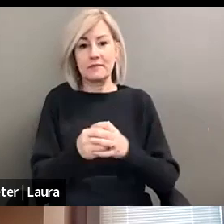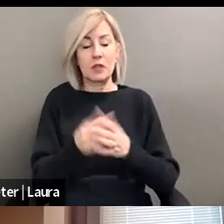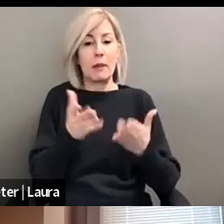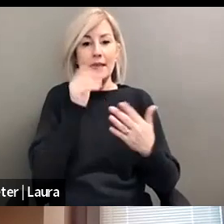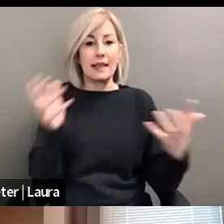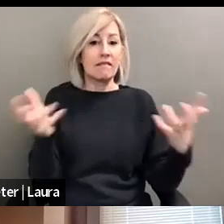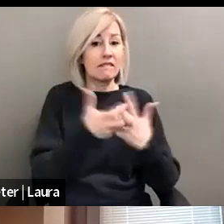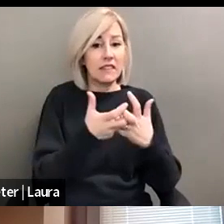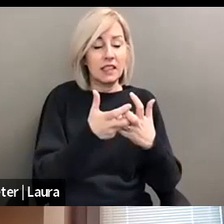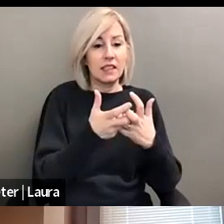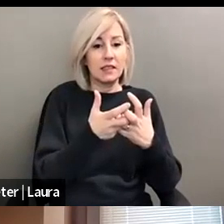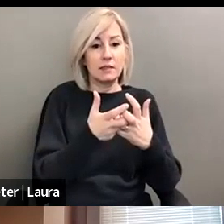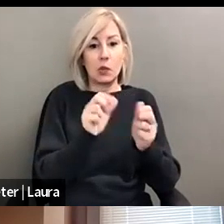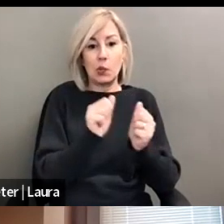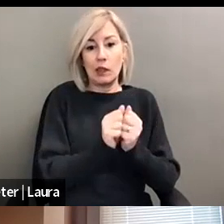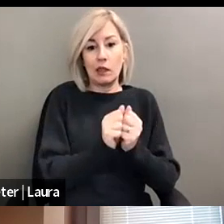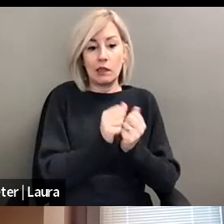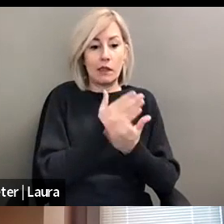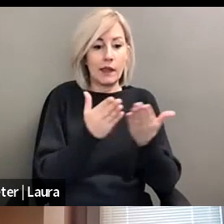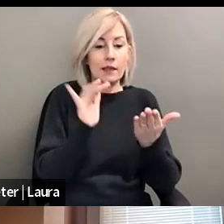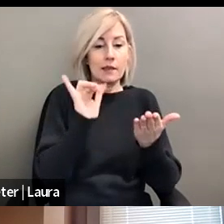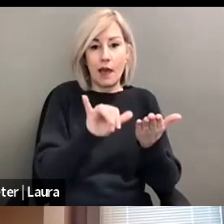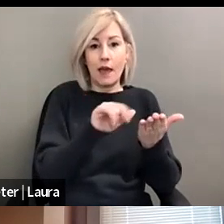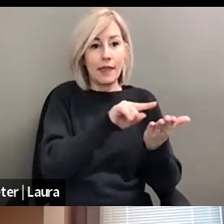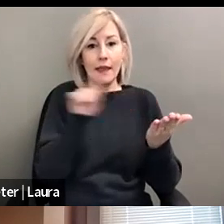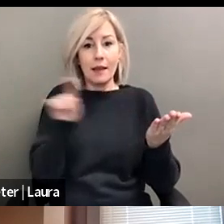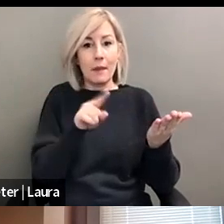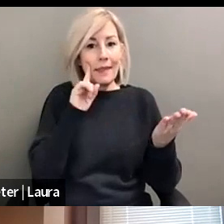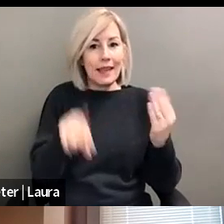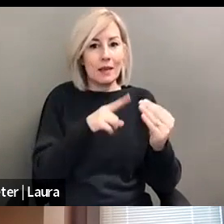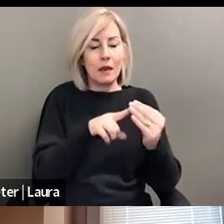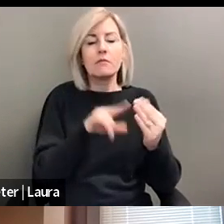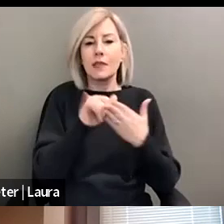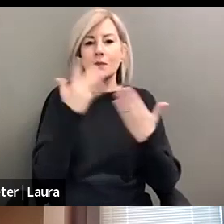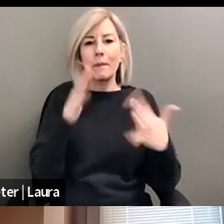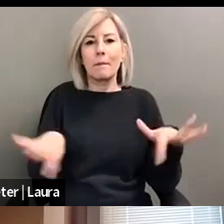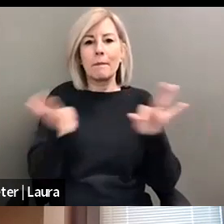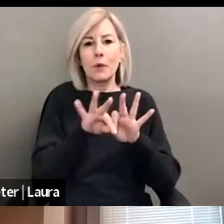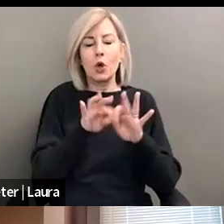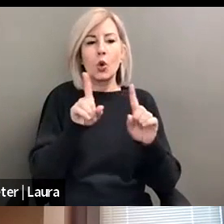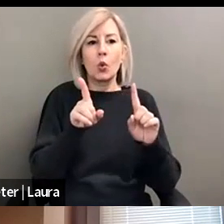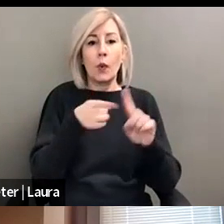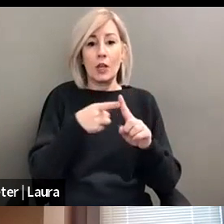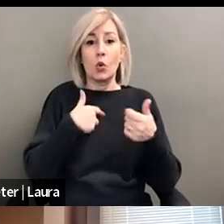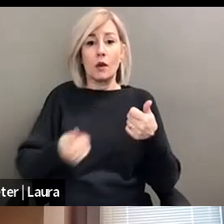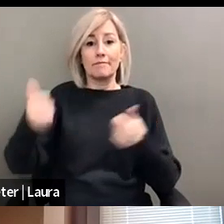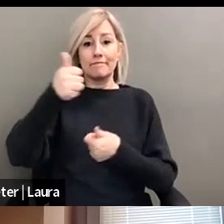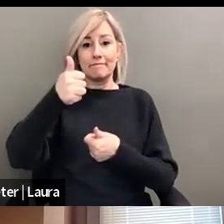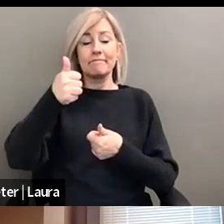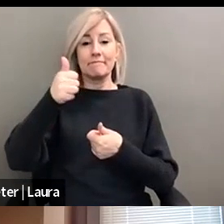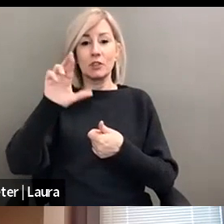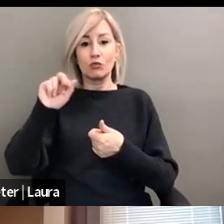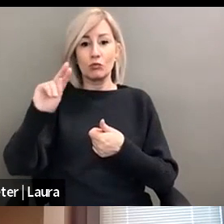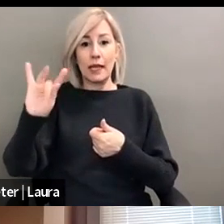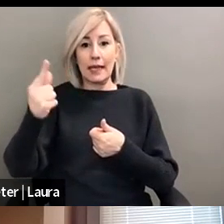in with, you know, the things that he or she might be thinking of. That's why it's important when you're a ranking member, and we all